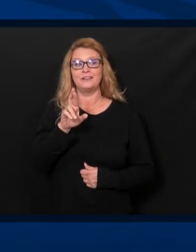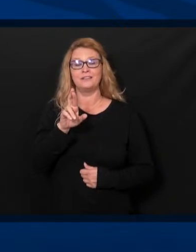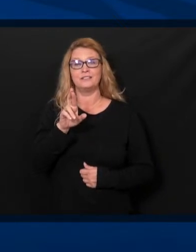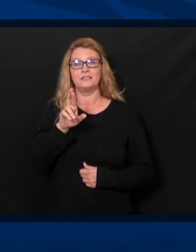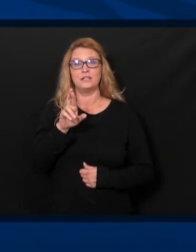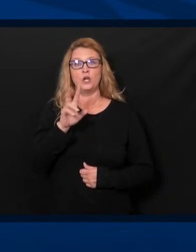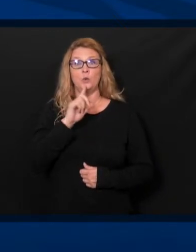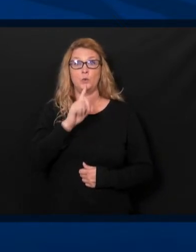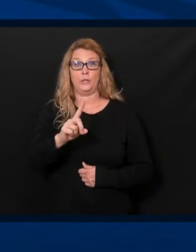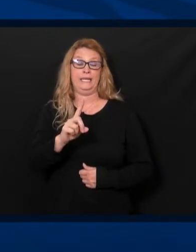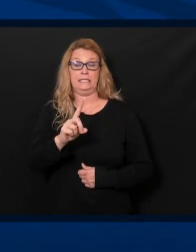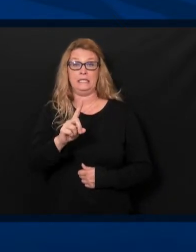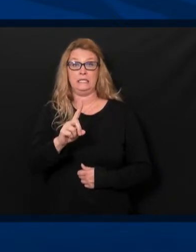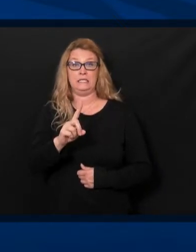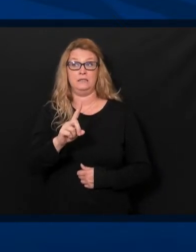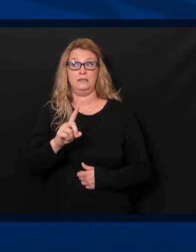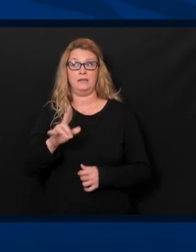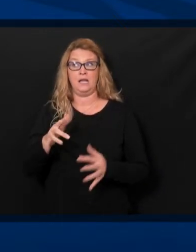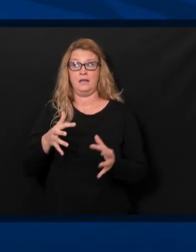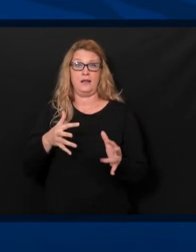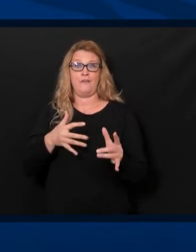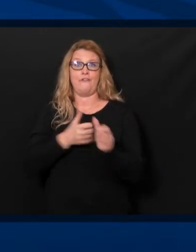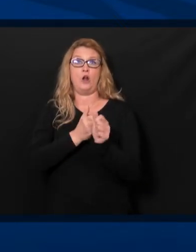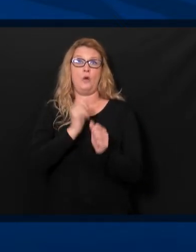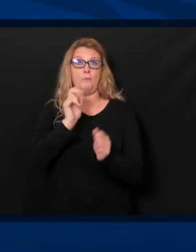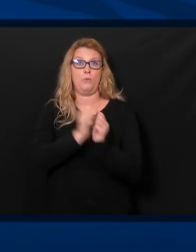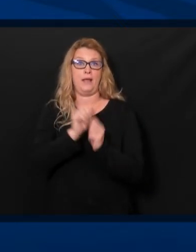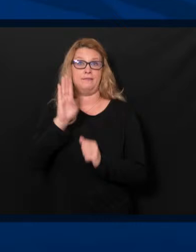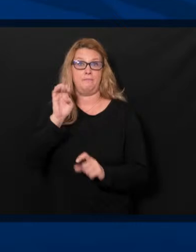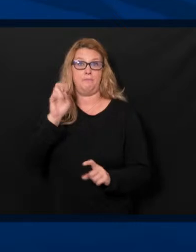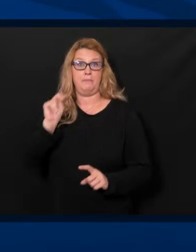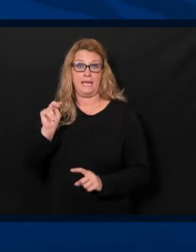it's following off of Ben's comment.